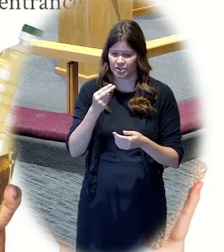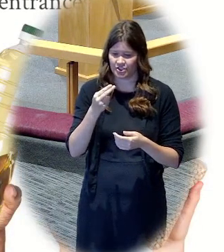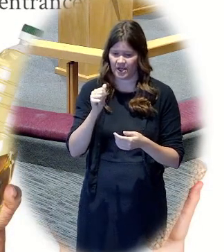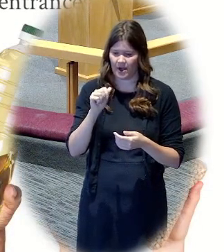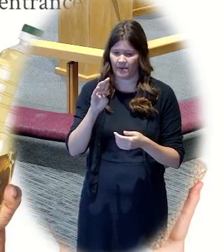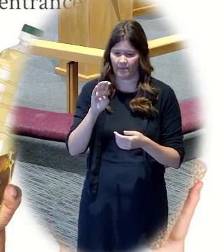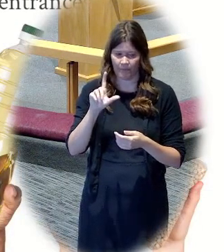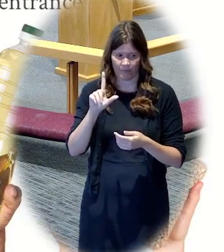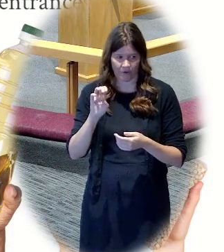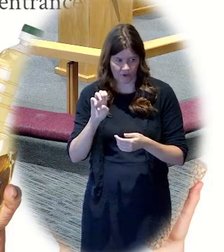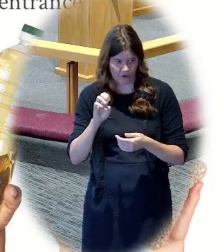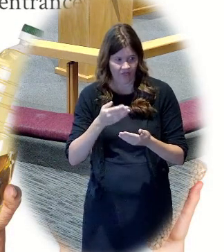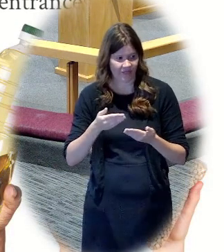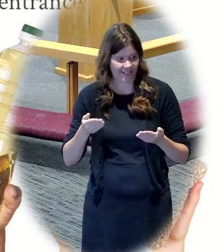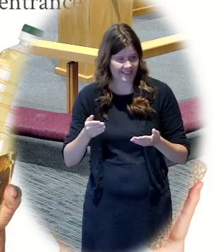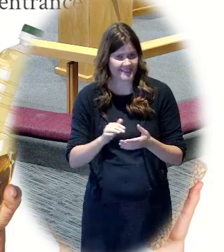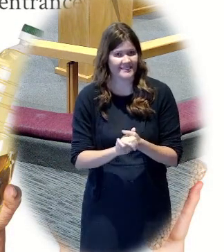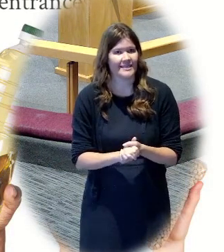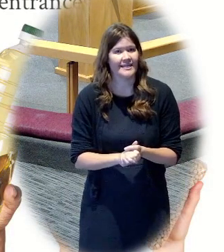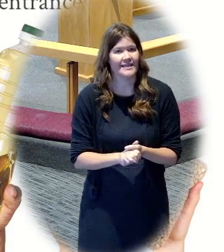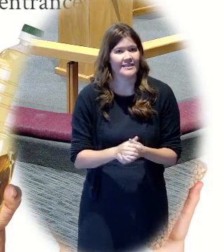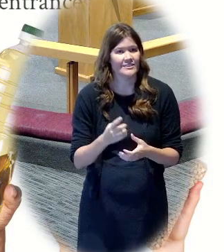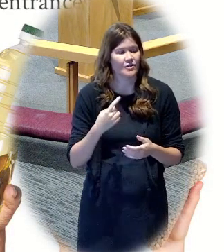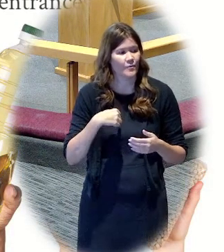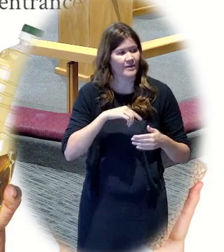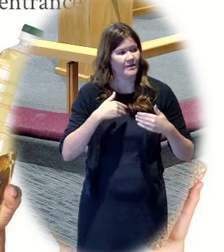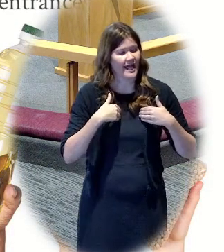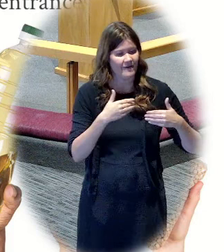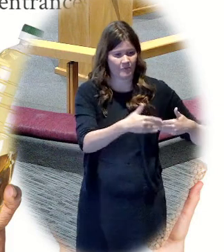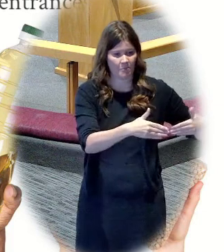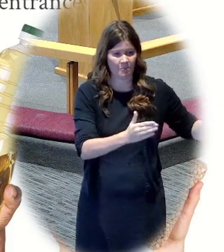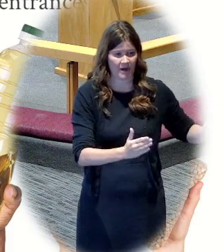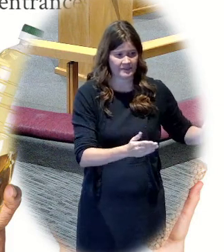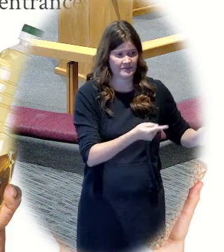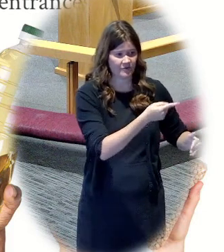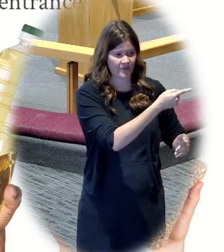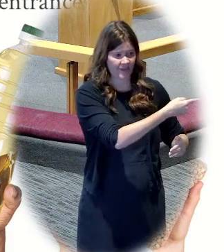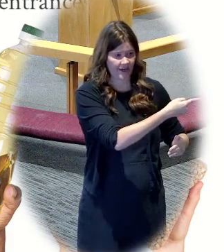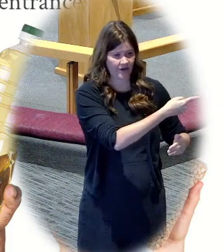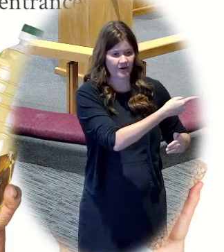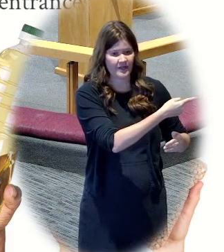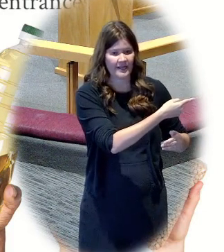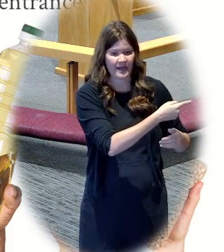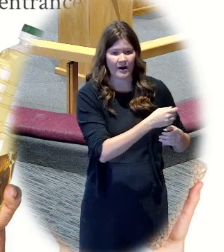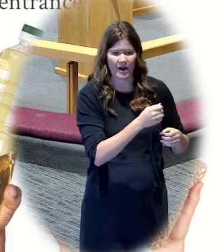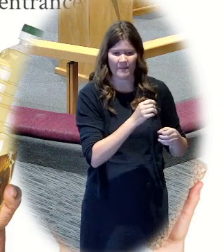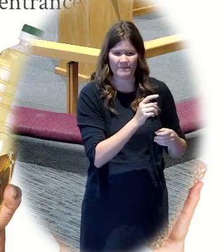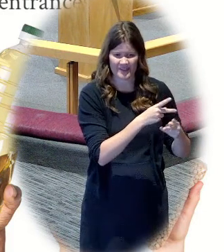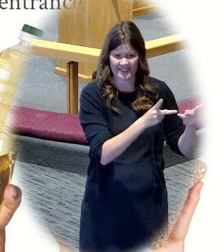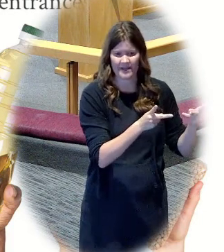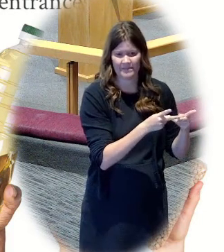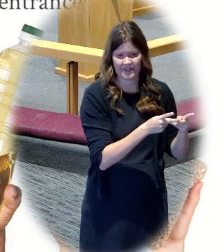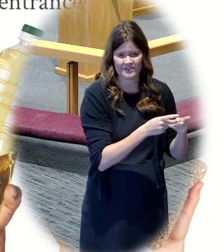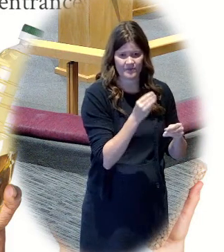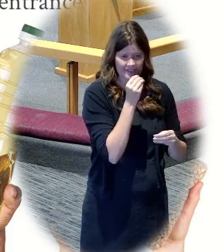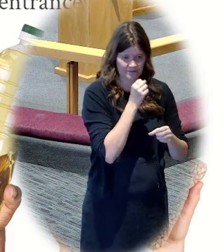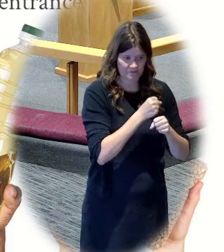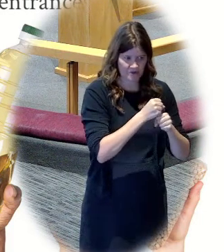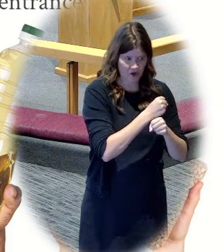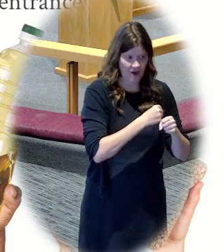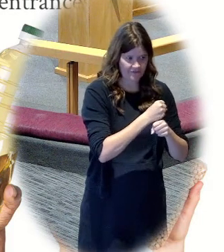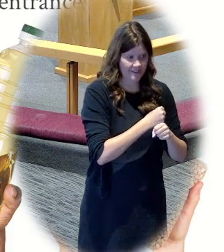that going. Collection bins will be located in the Narthex until November 6th. And